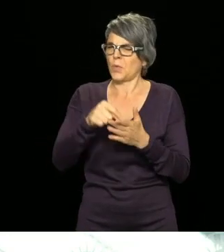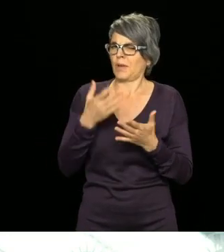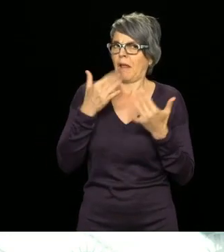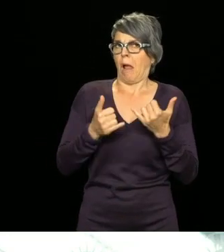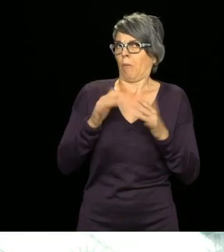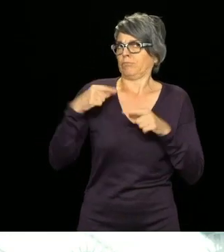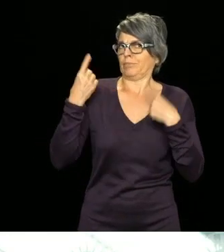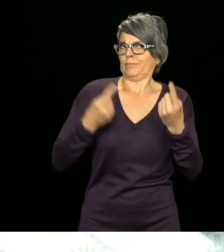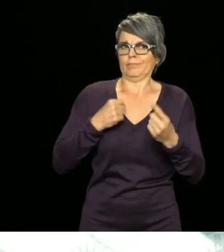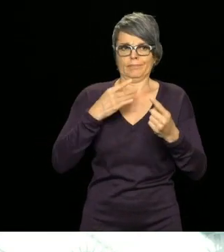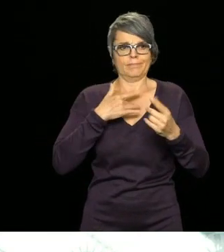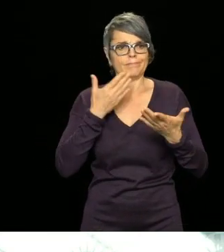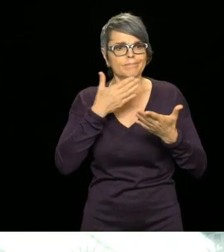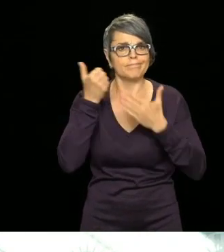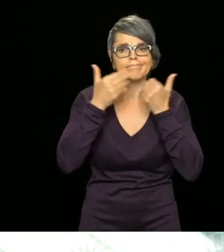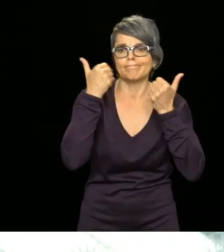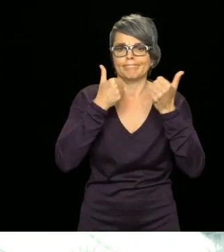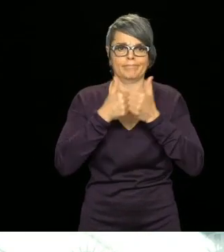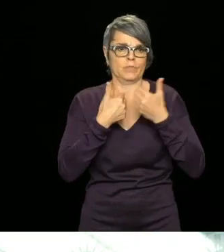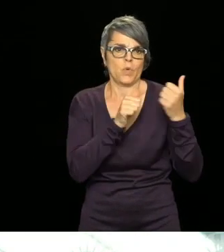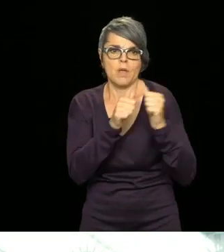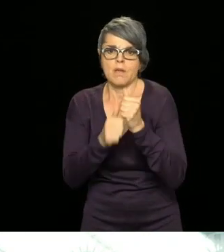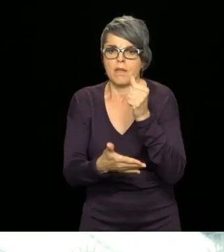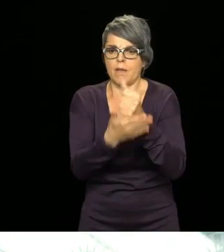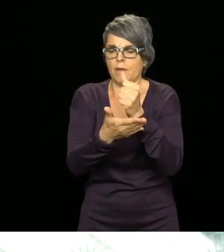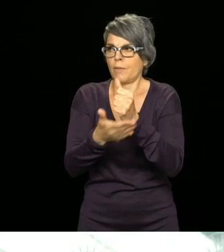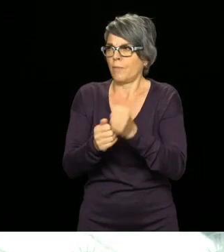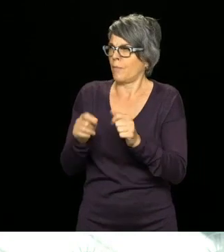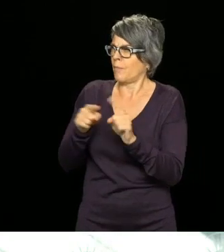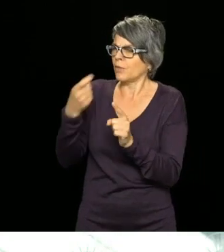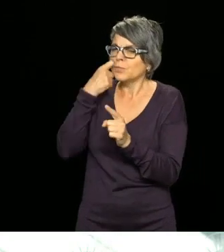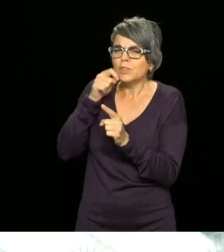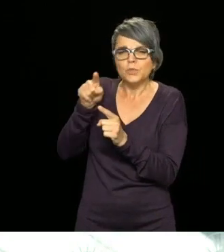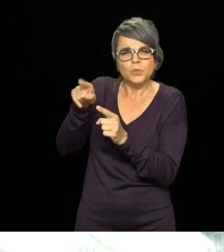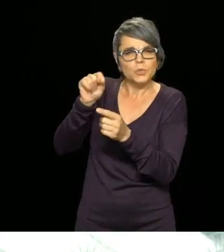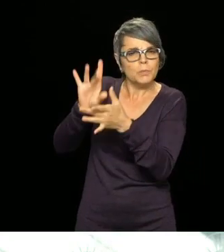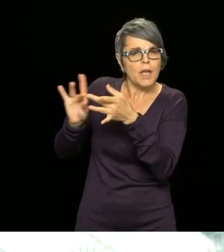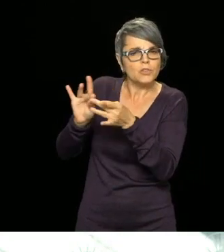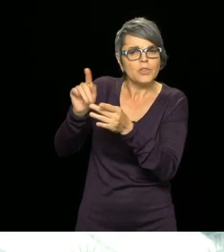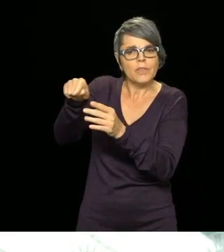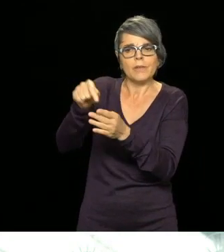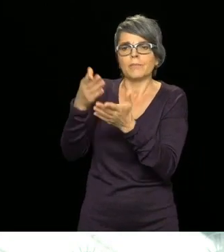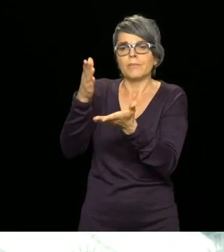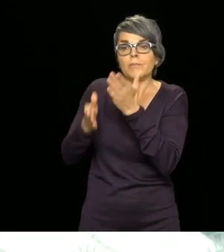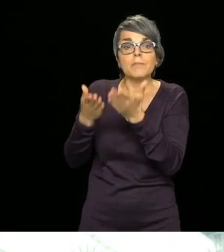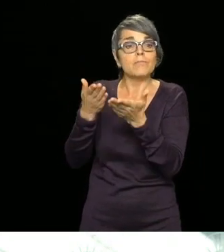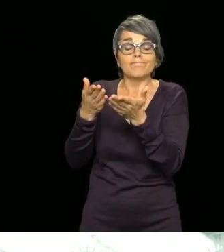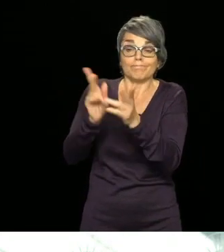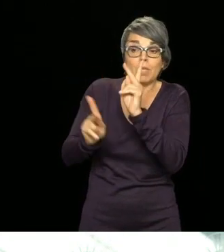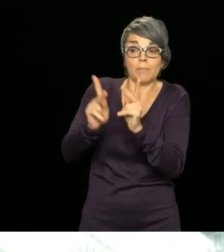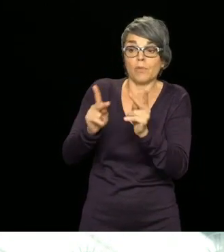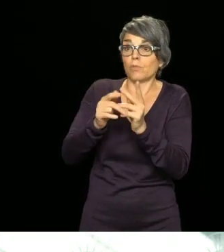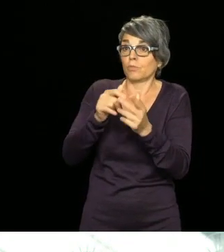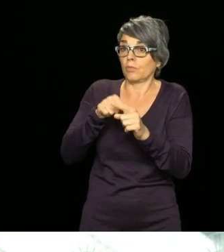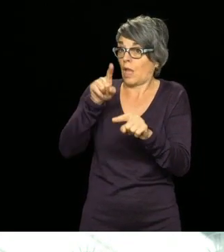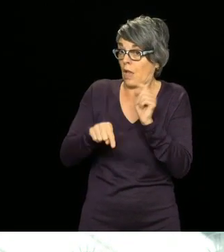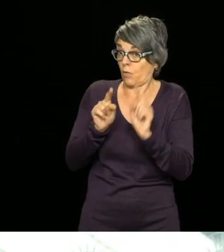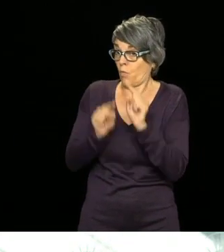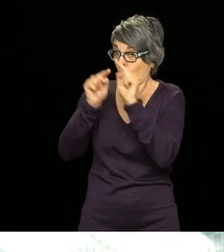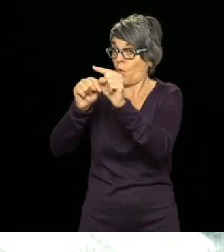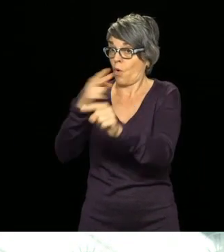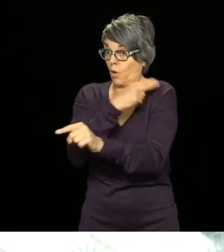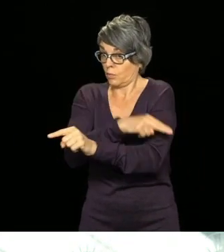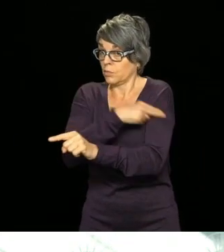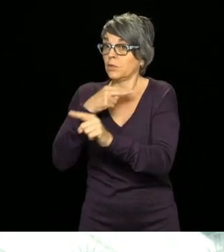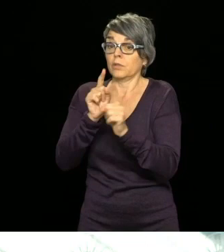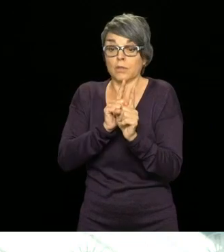about support, Tracy, for accompanying people to hospitals or going to police. Are those systems